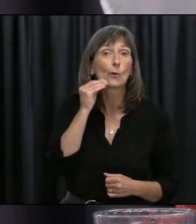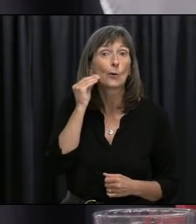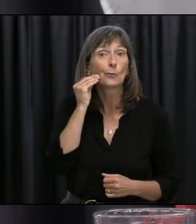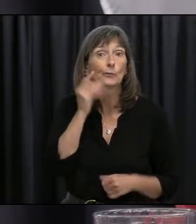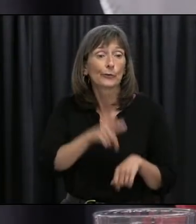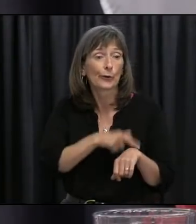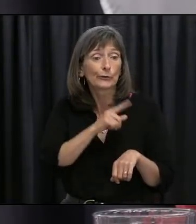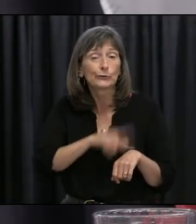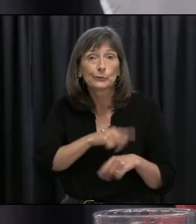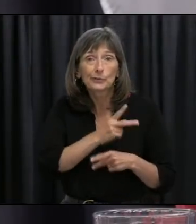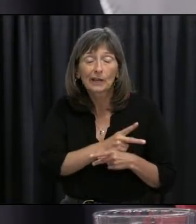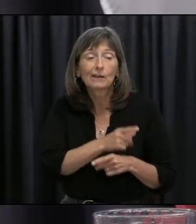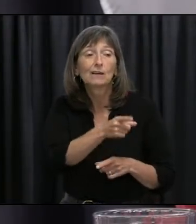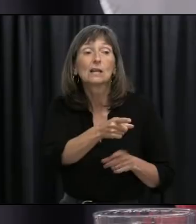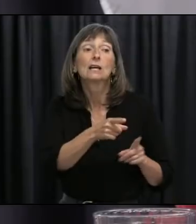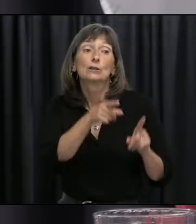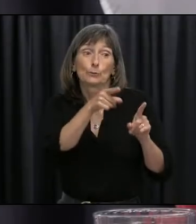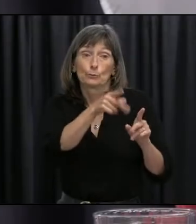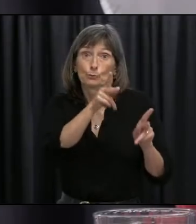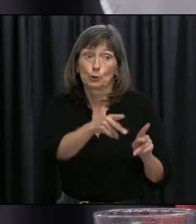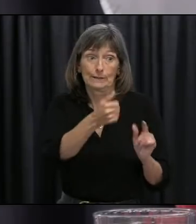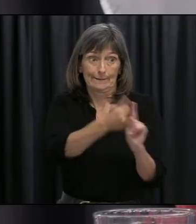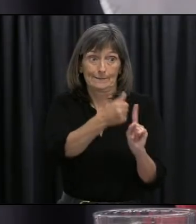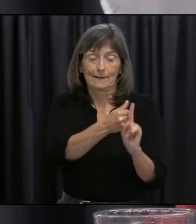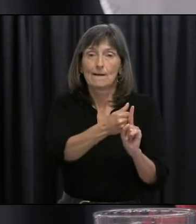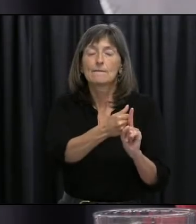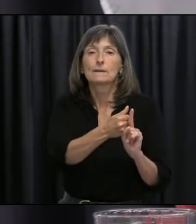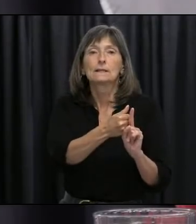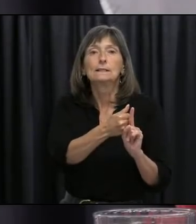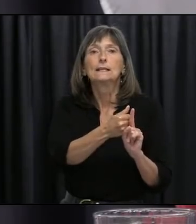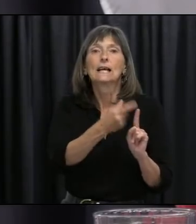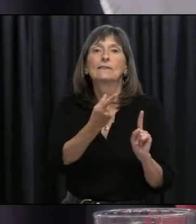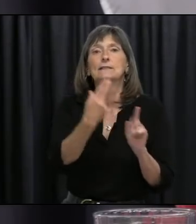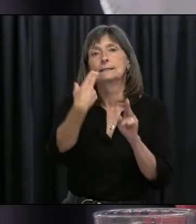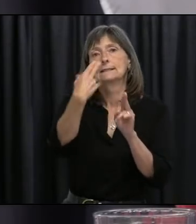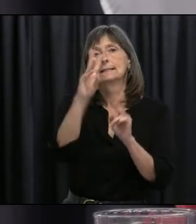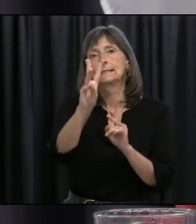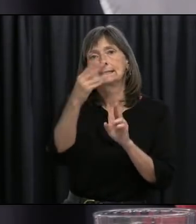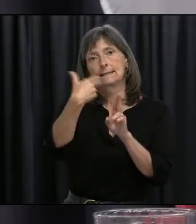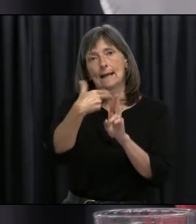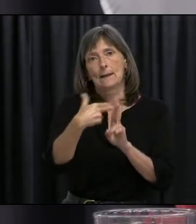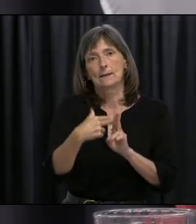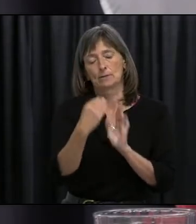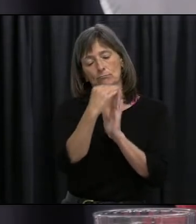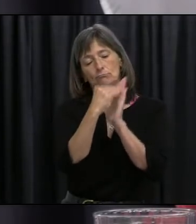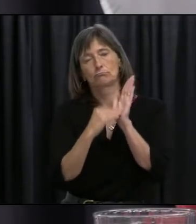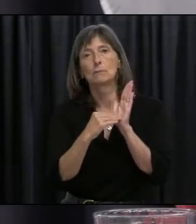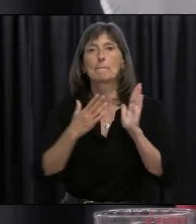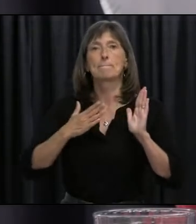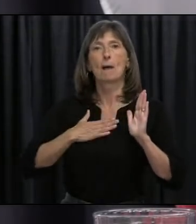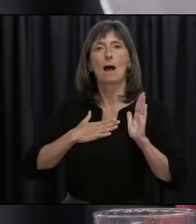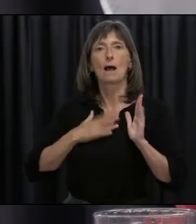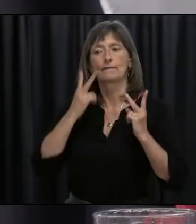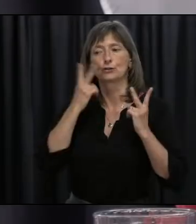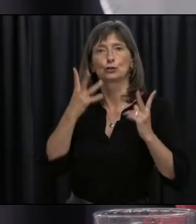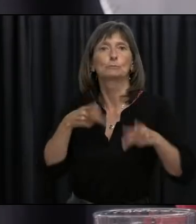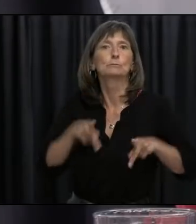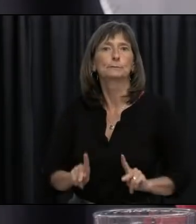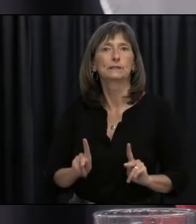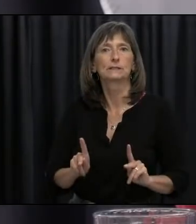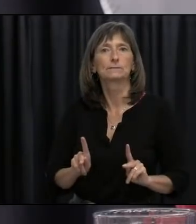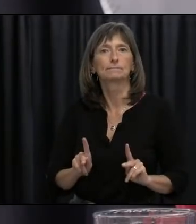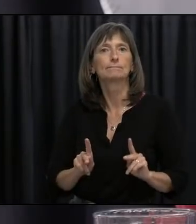a resident there would designate a list of 6 individuals who would form that kind of panel